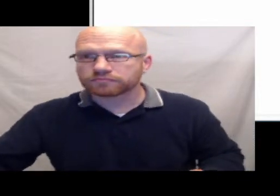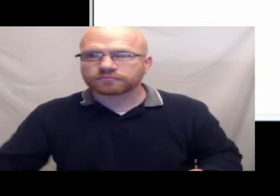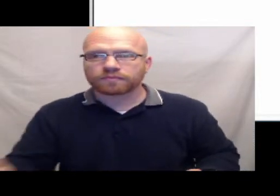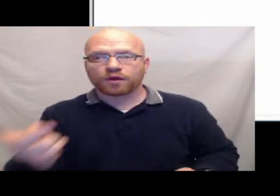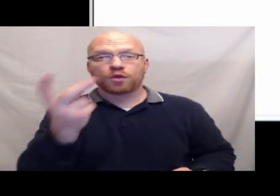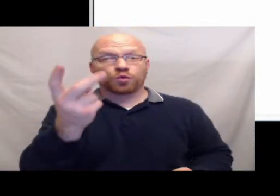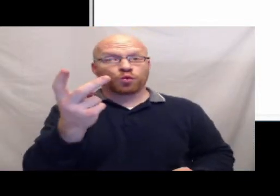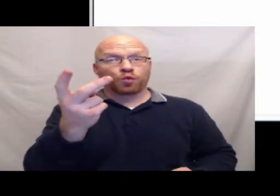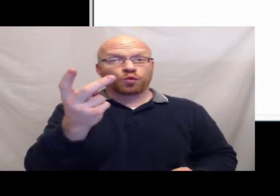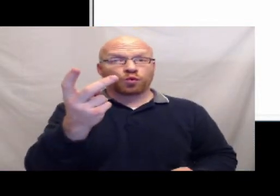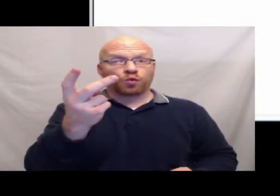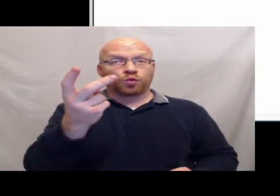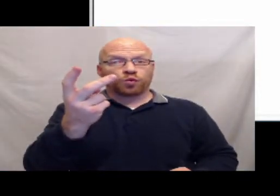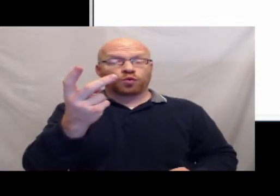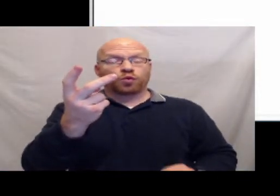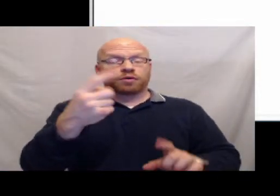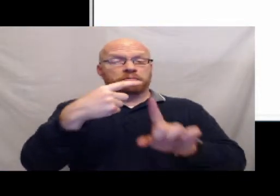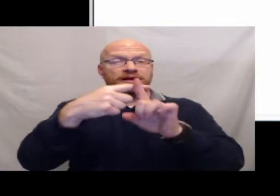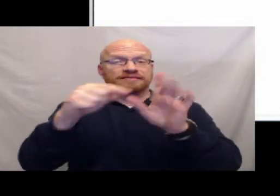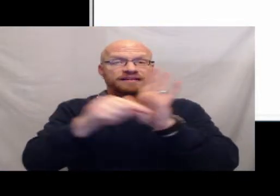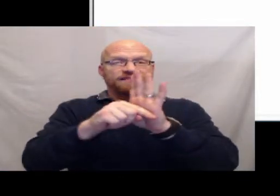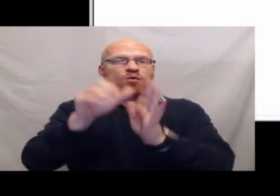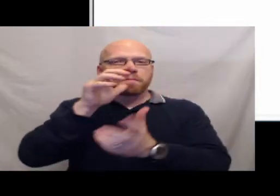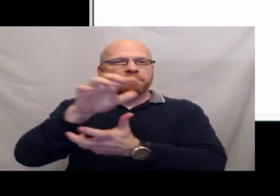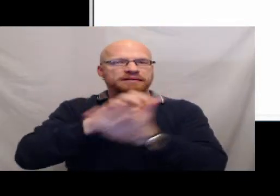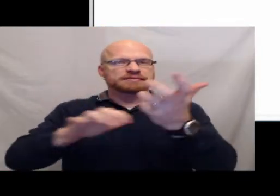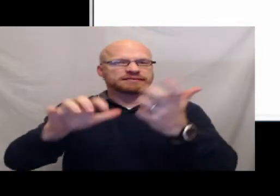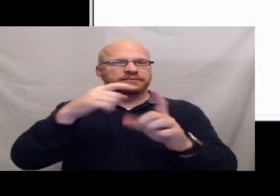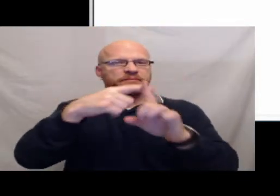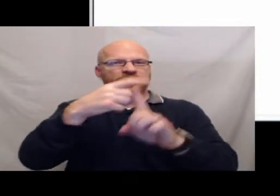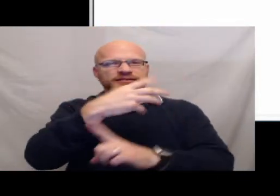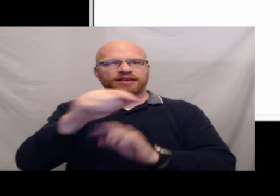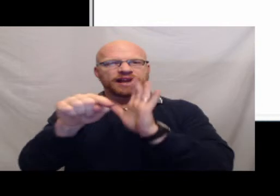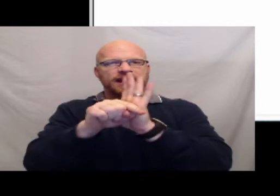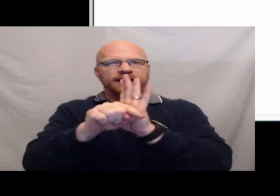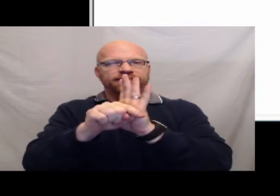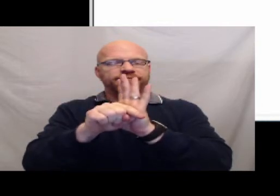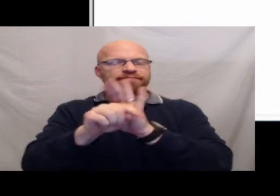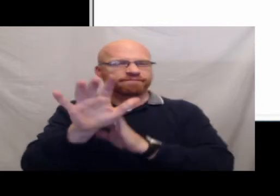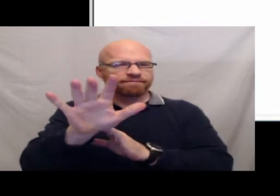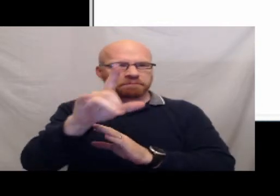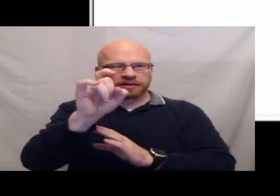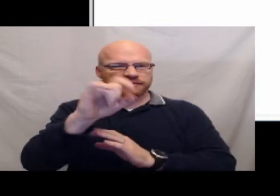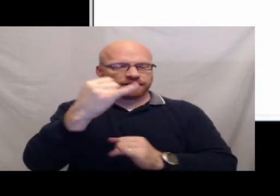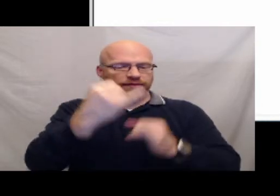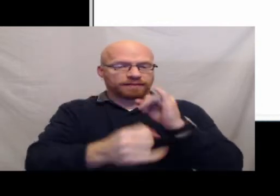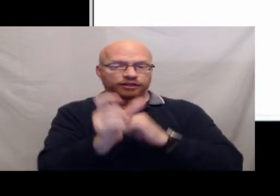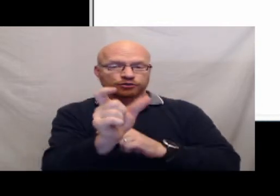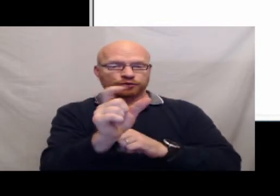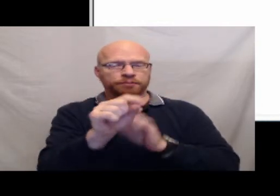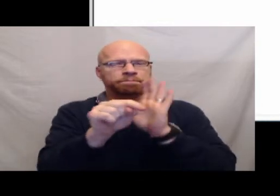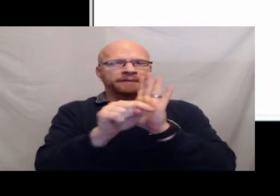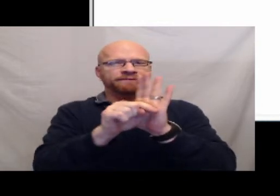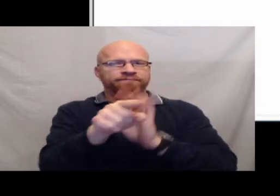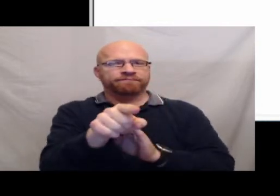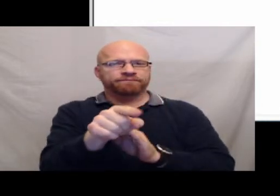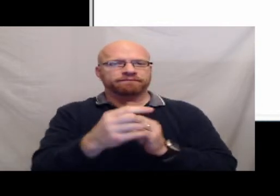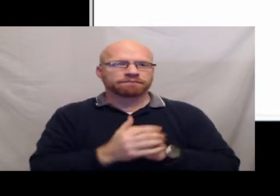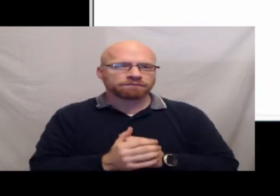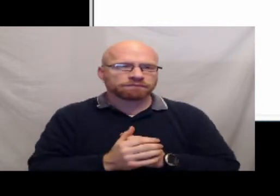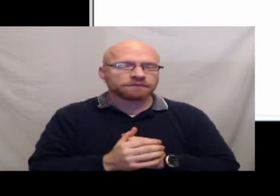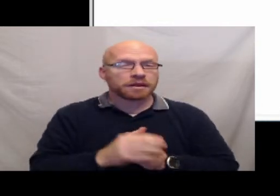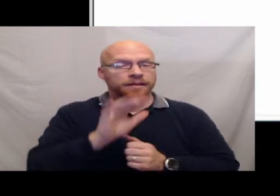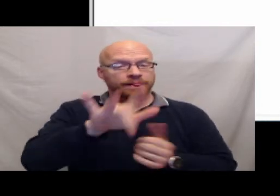So we're going to need our two factors, one positive, one negative, to have them multiply to be